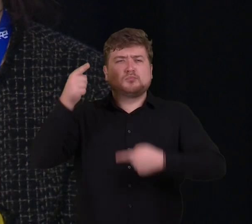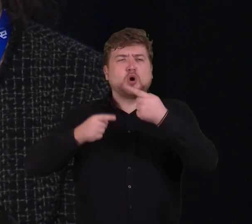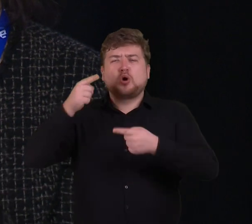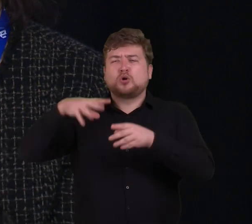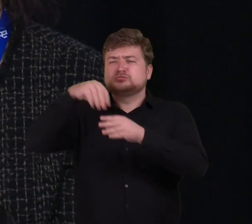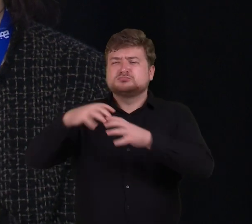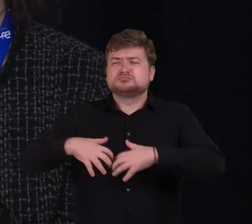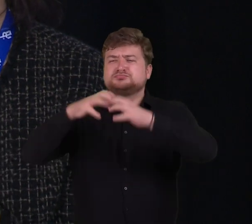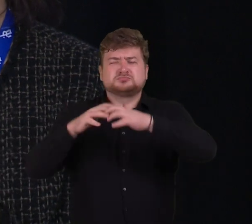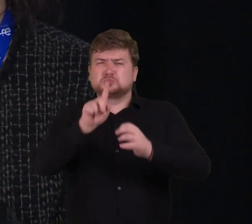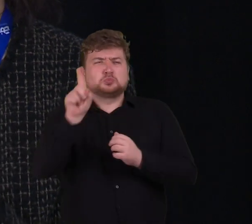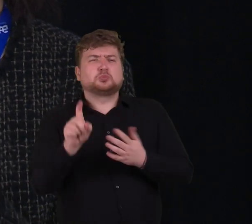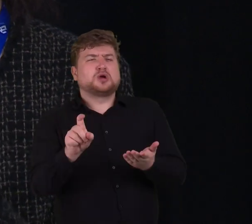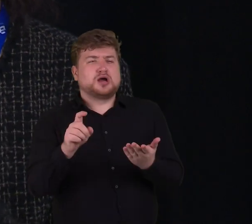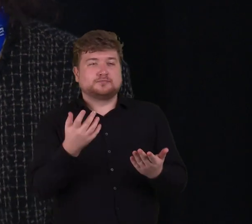targeting